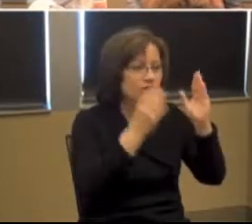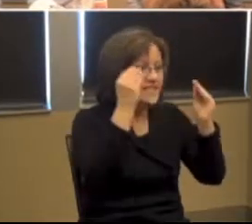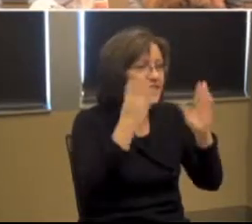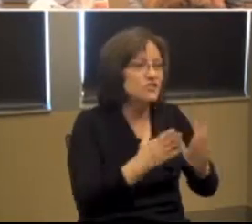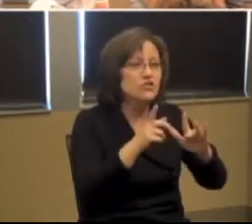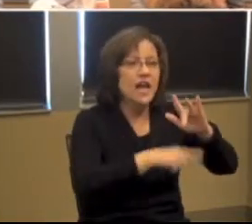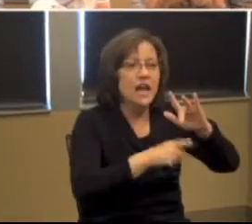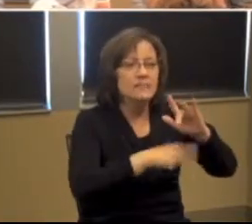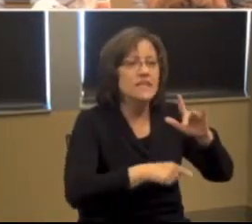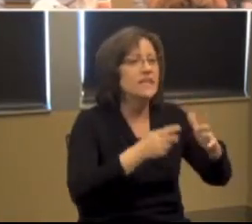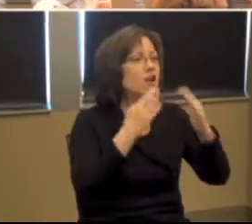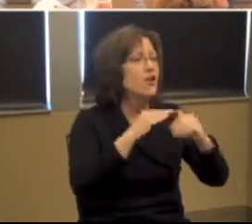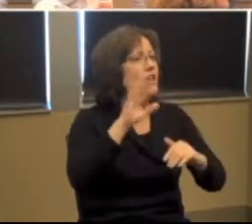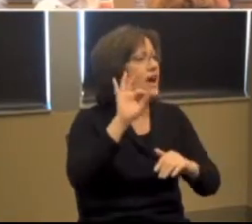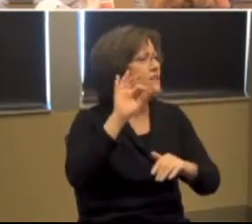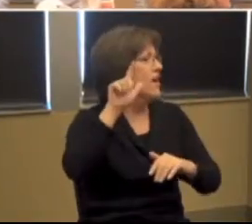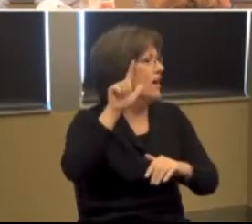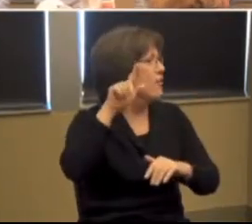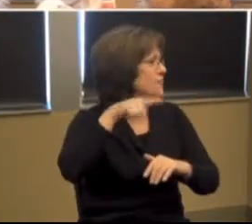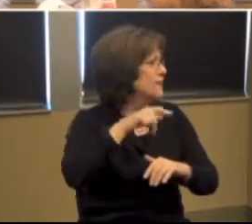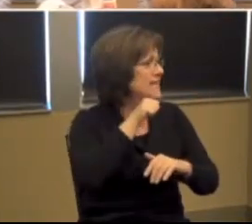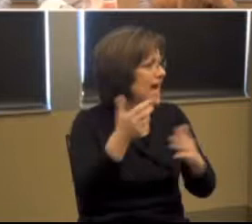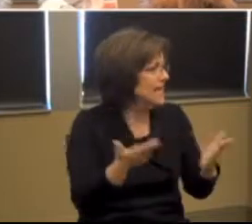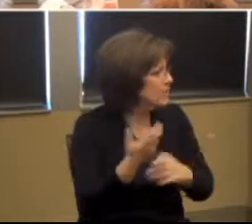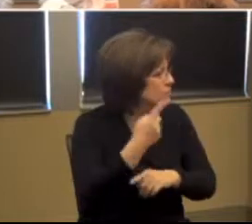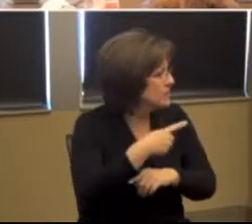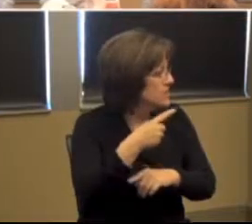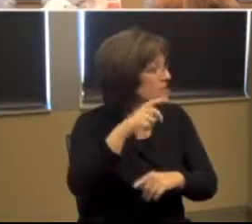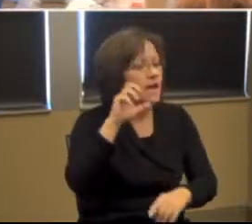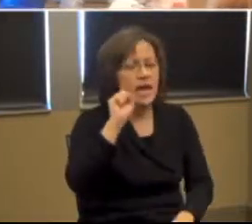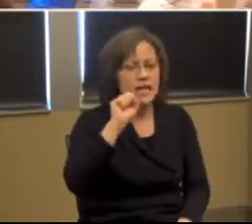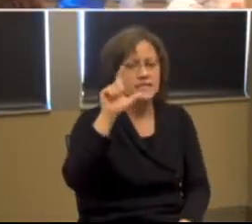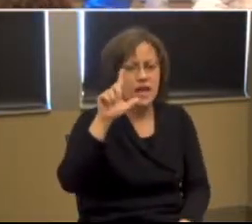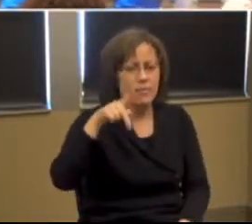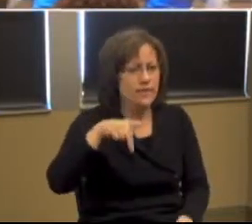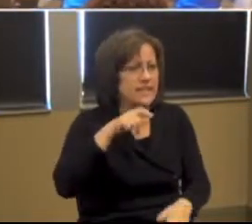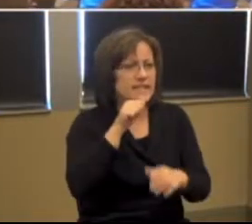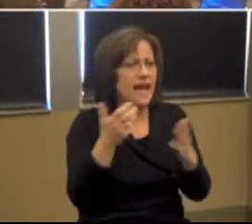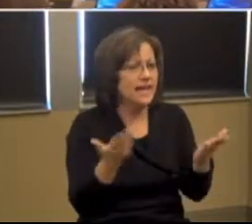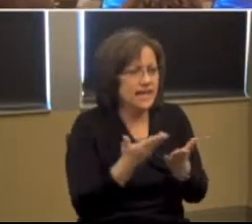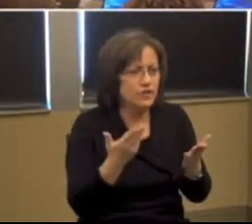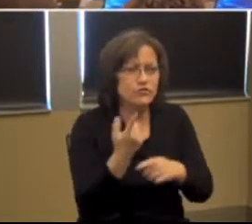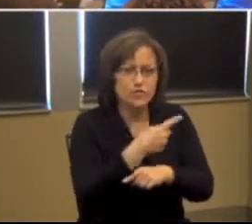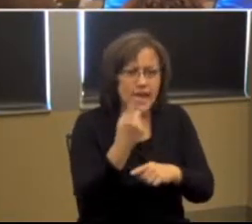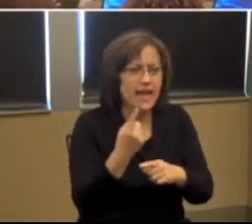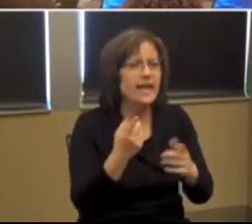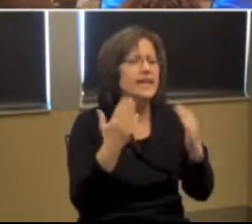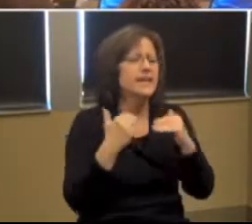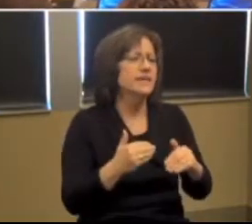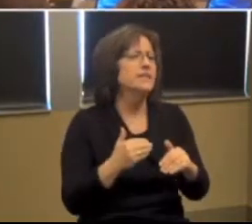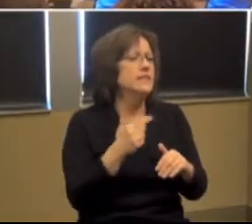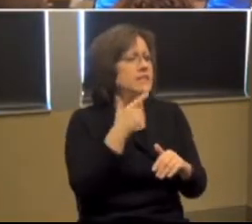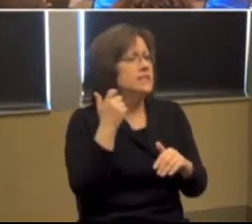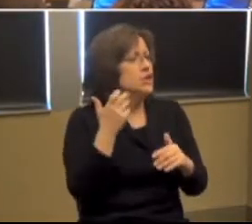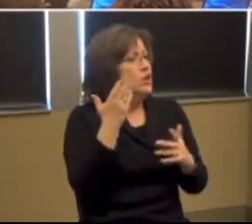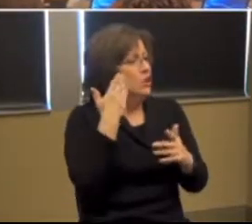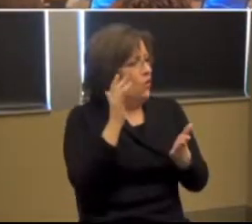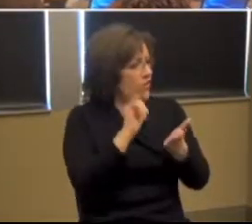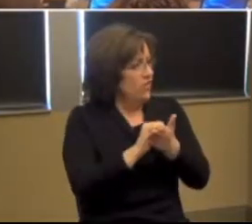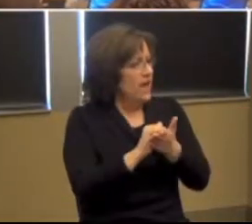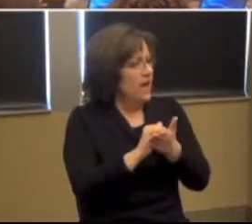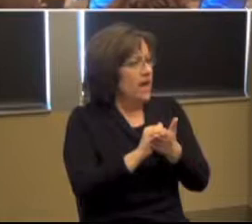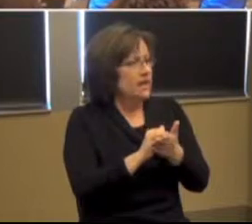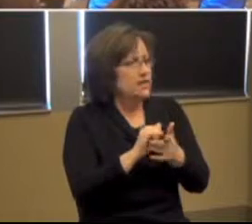SLP isn't gonna be here today, or... But it's an awesome way to teach flexibility, because we do know that rigidity is such